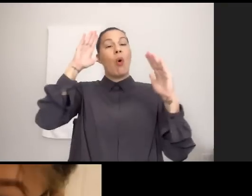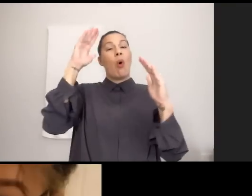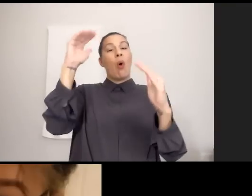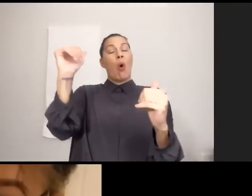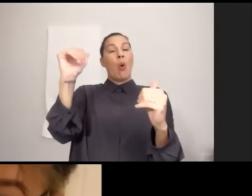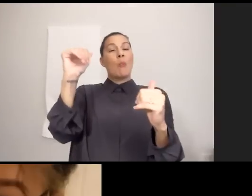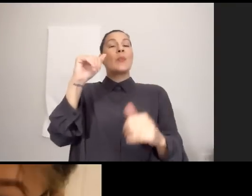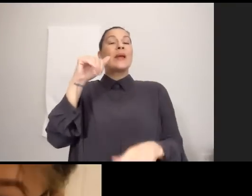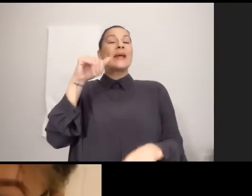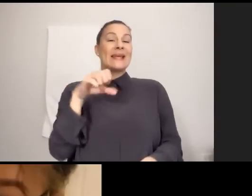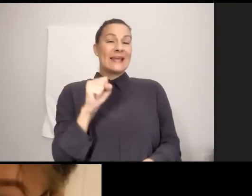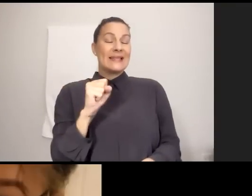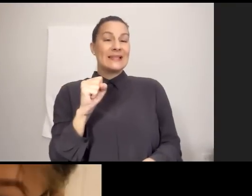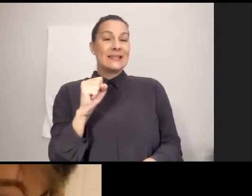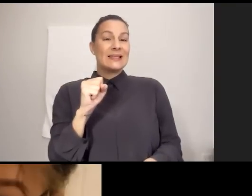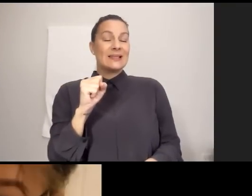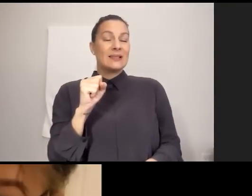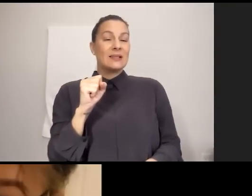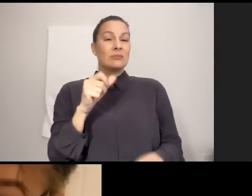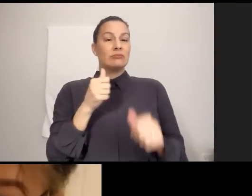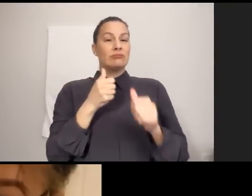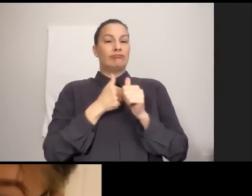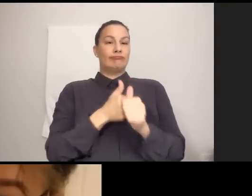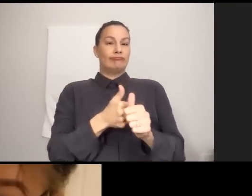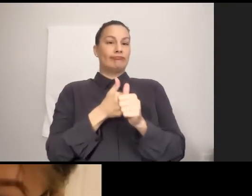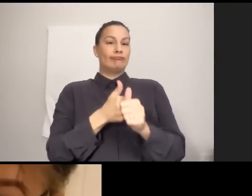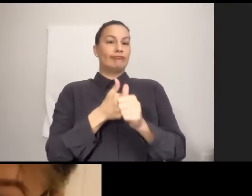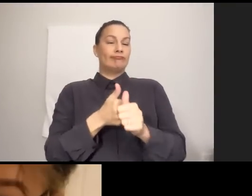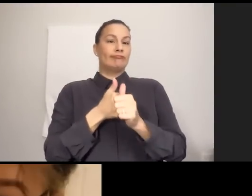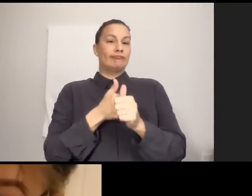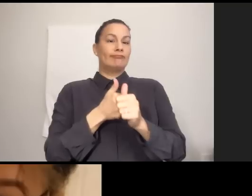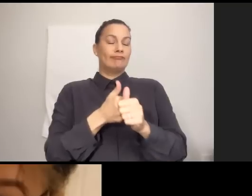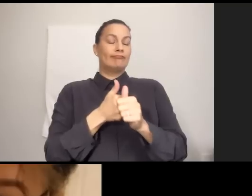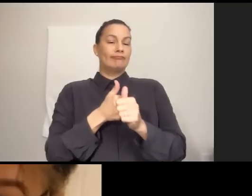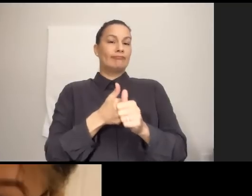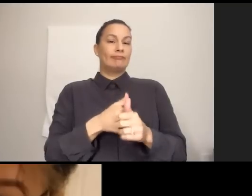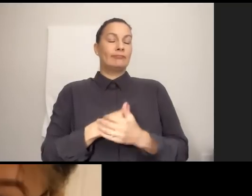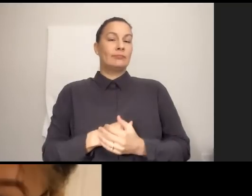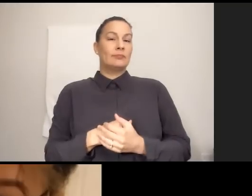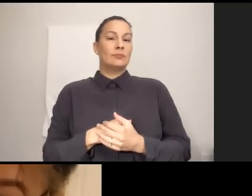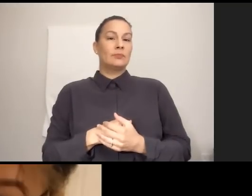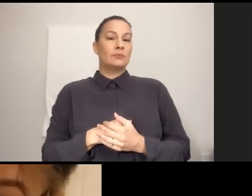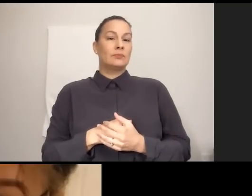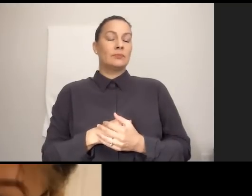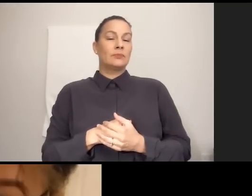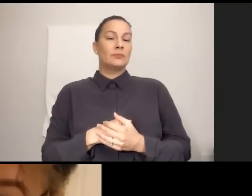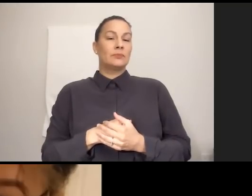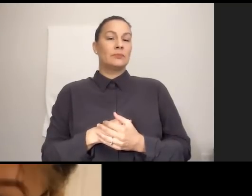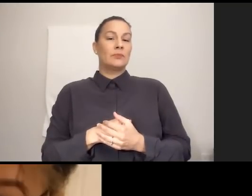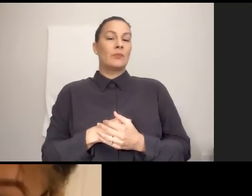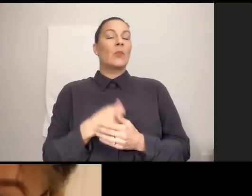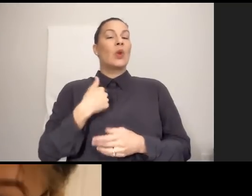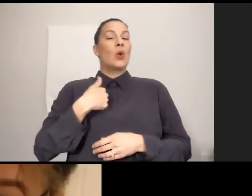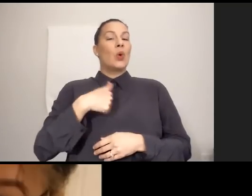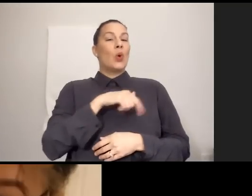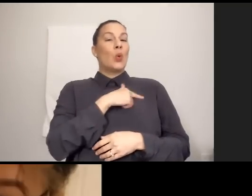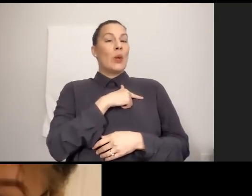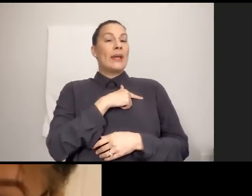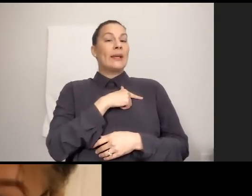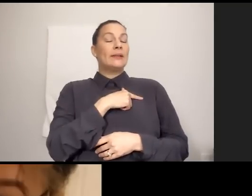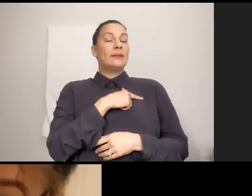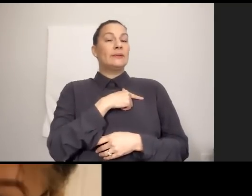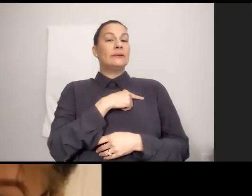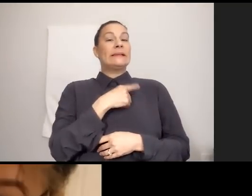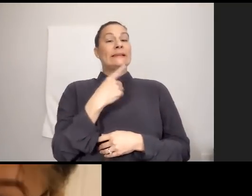discipline. Let us practice and kindle our radical hope together. We chant this mantra